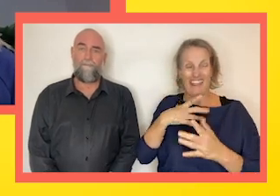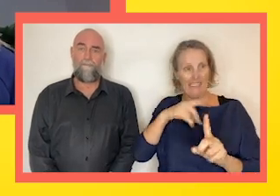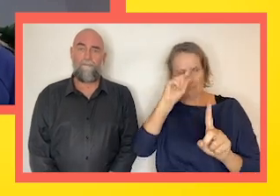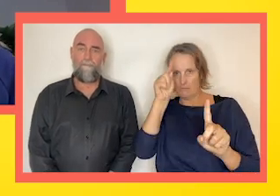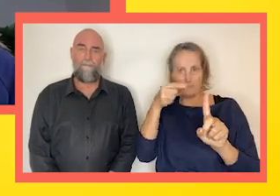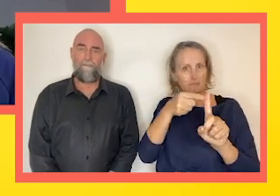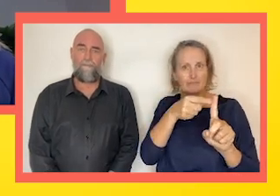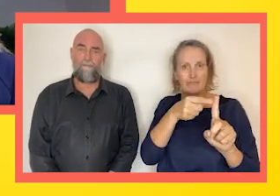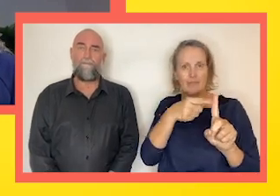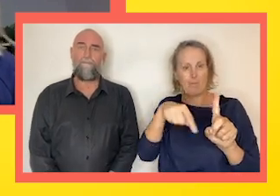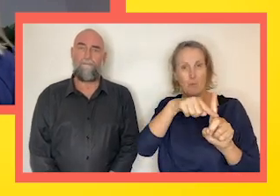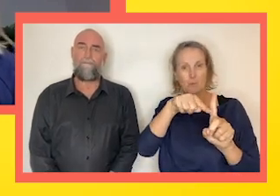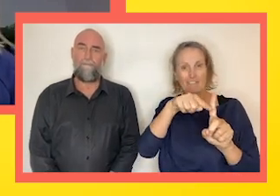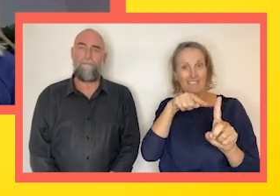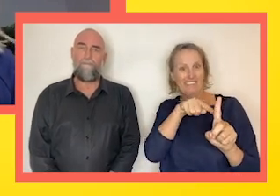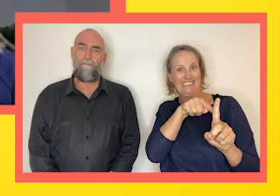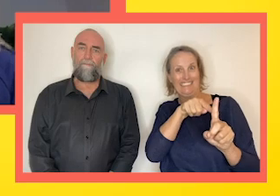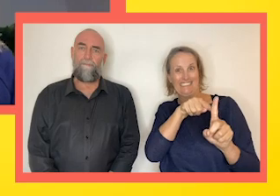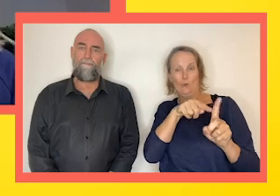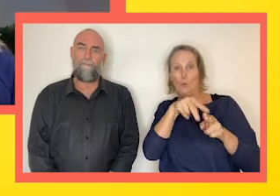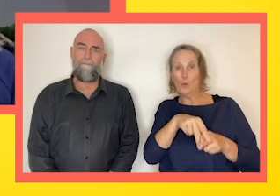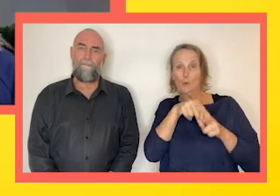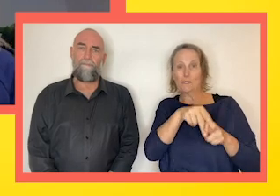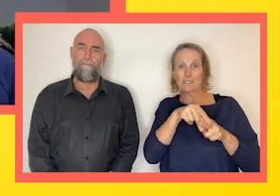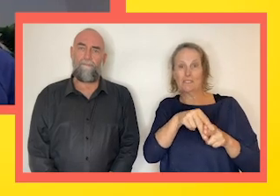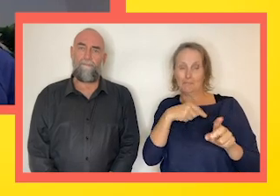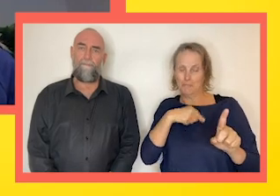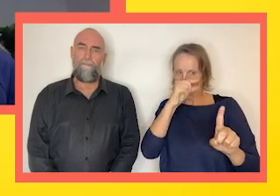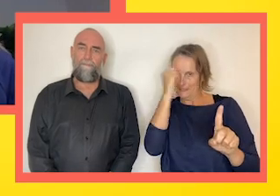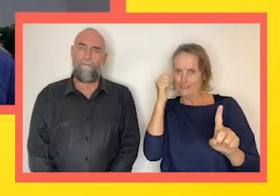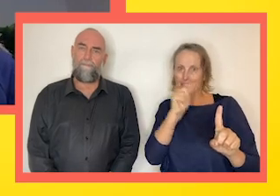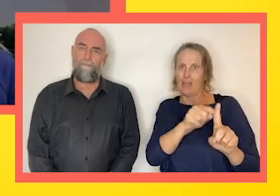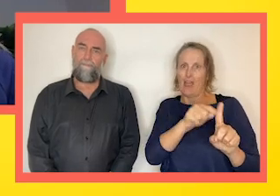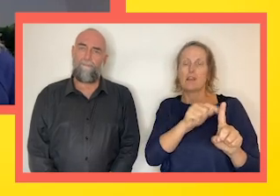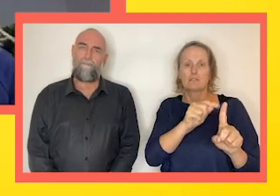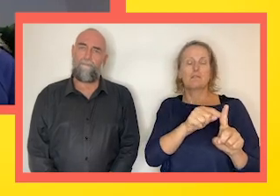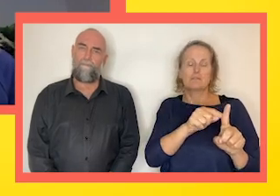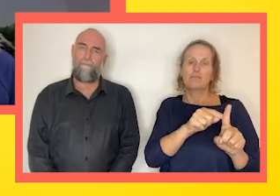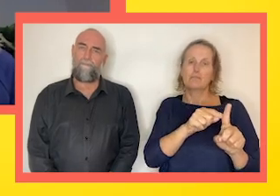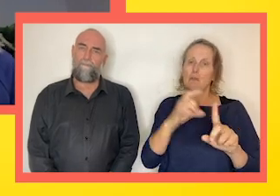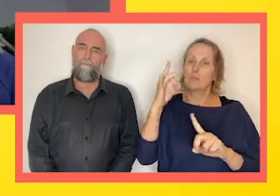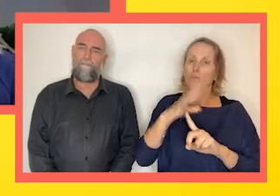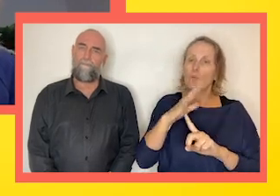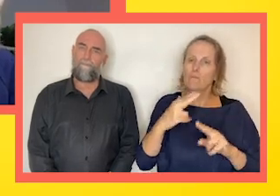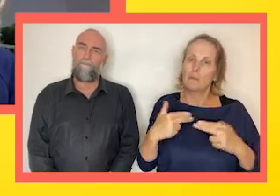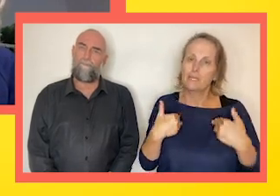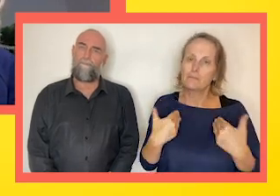trauma, having that positive something that you love and passion to focus on was really important for